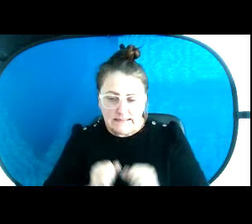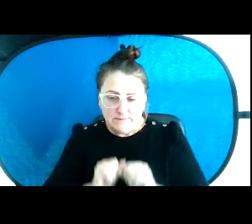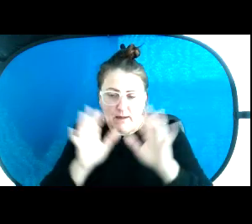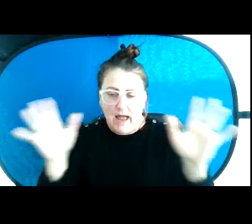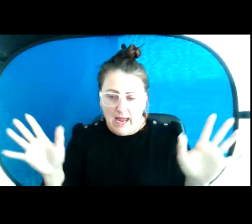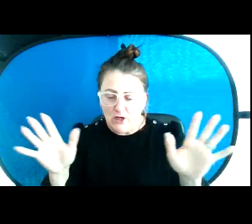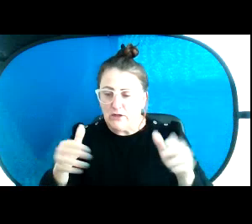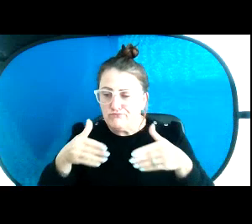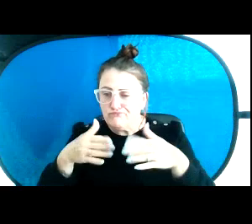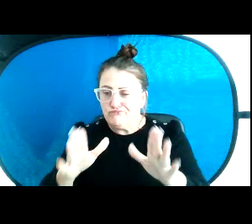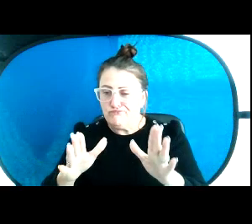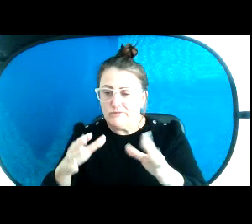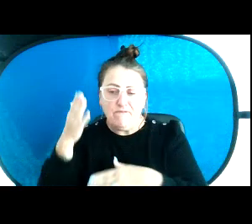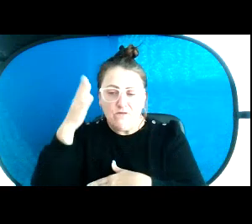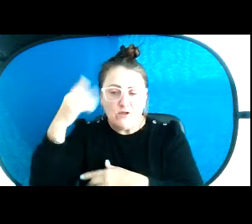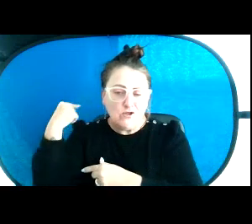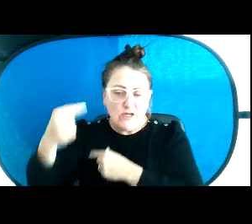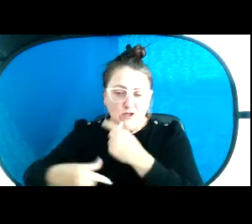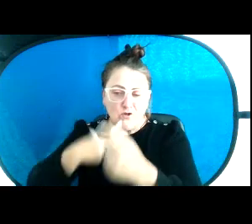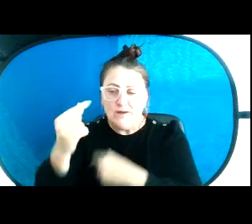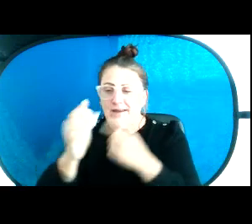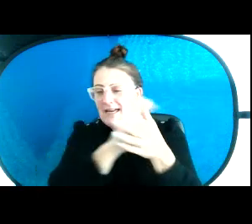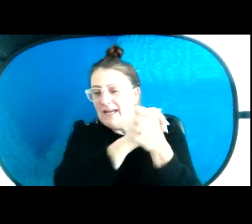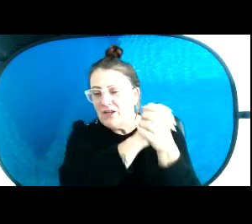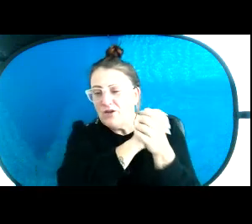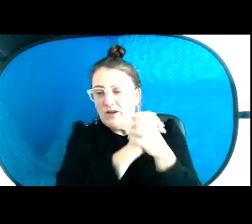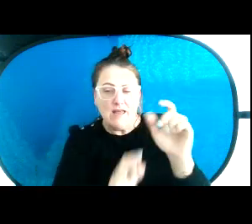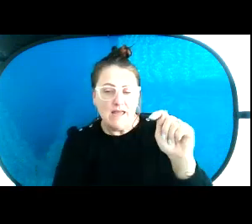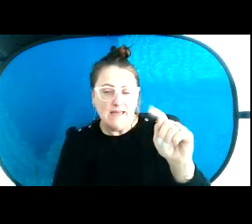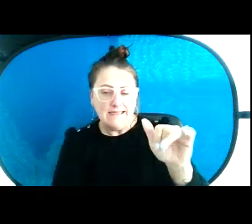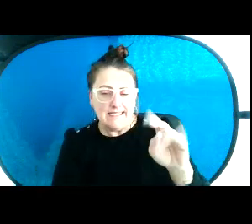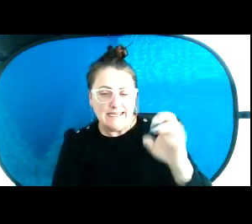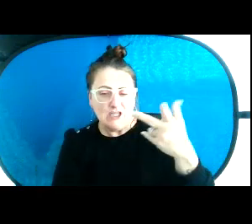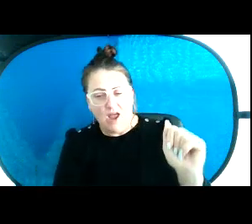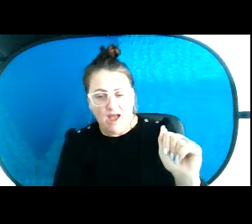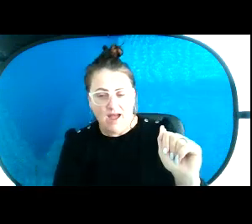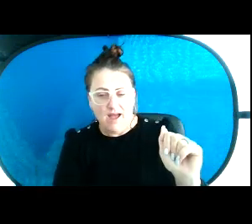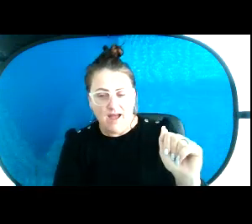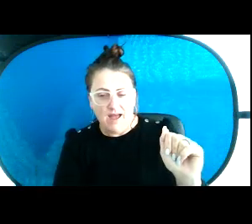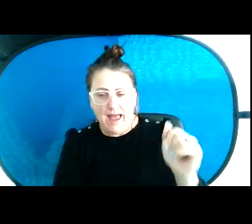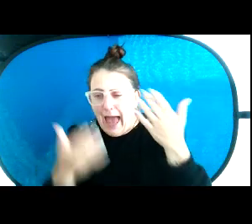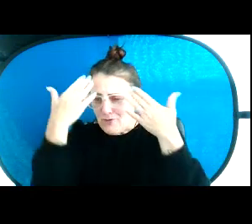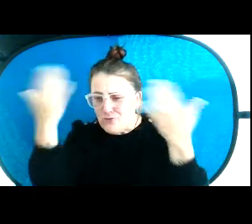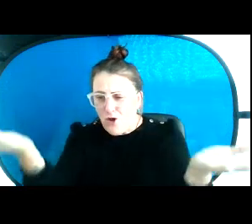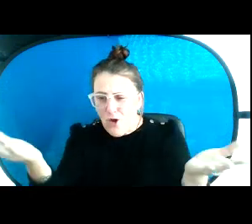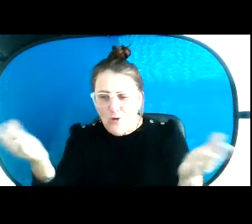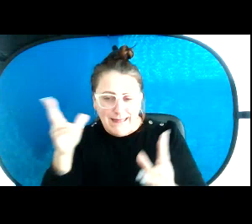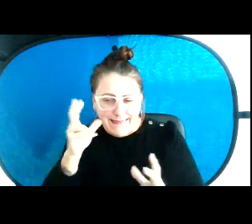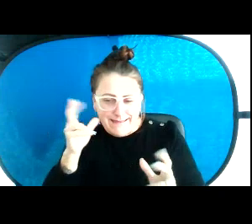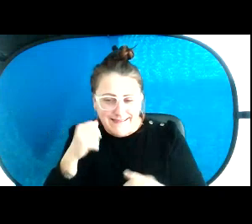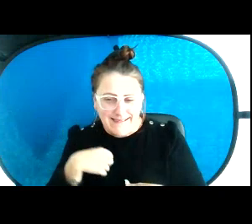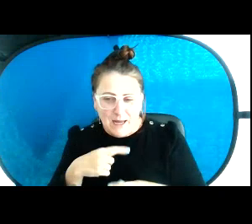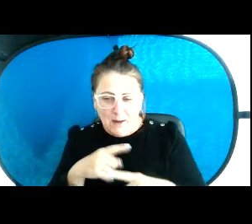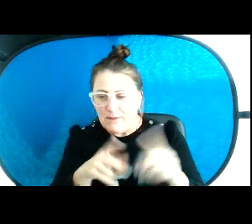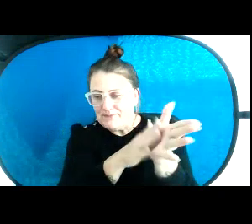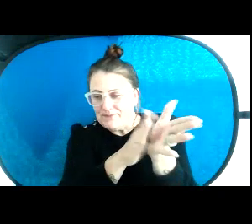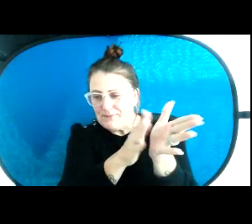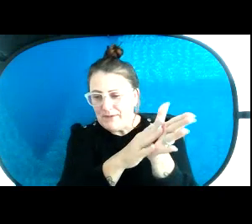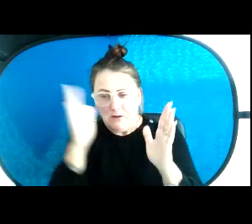future generations. So congratulations, Tanisha. She's not certain if she's listening, but hopefully